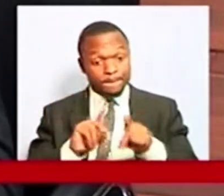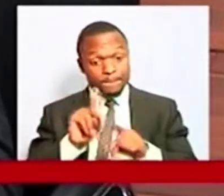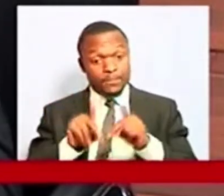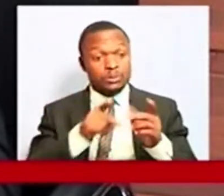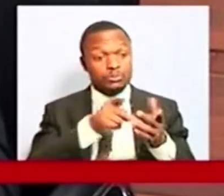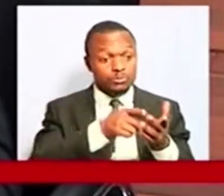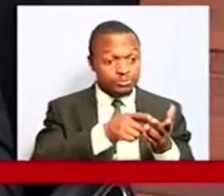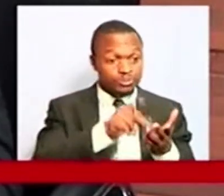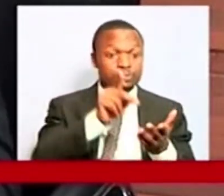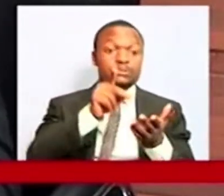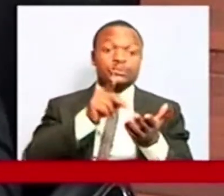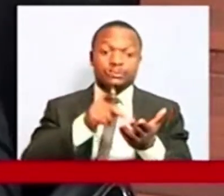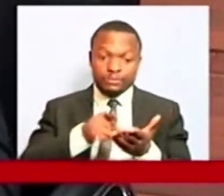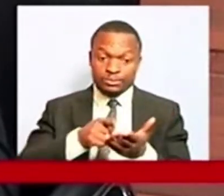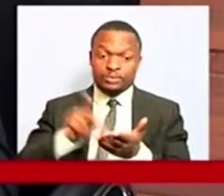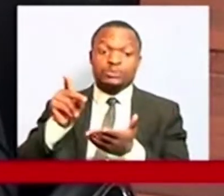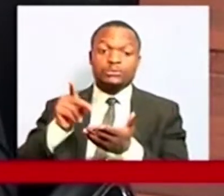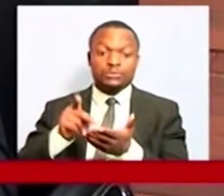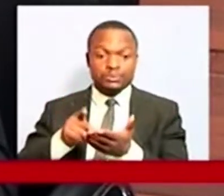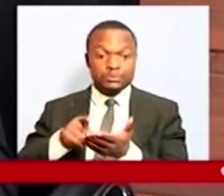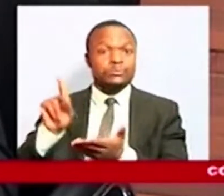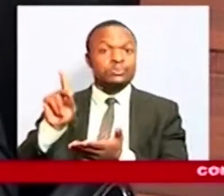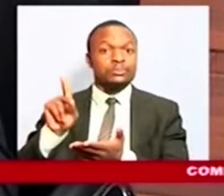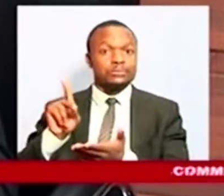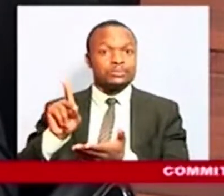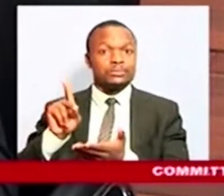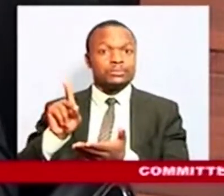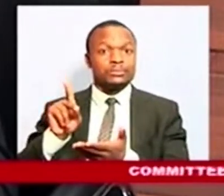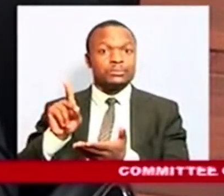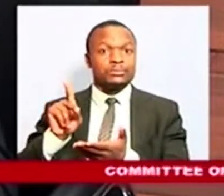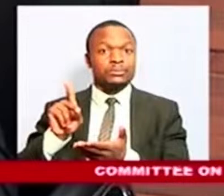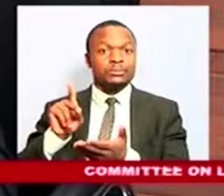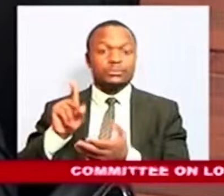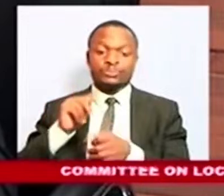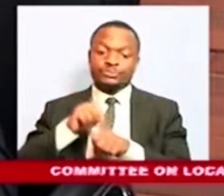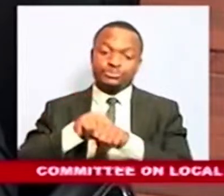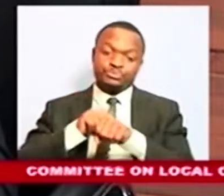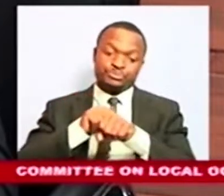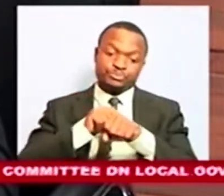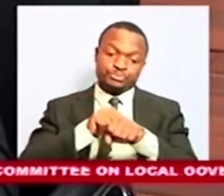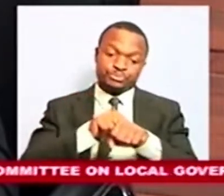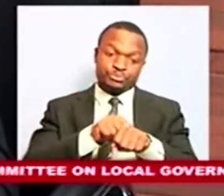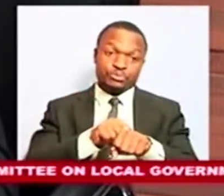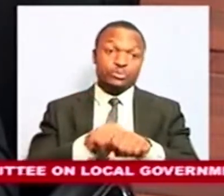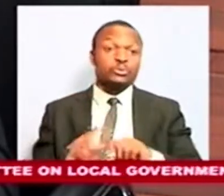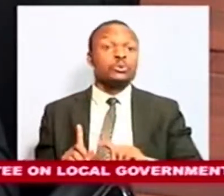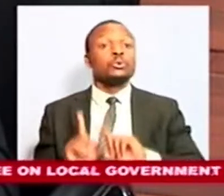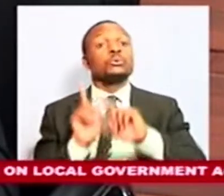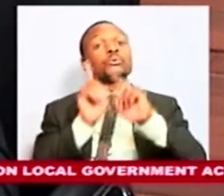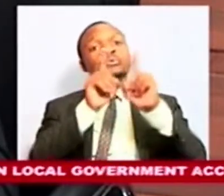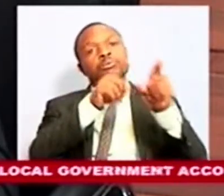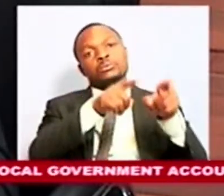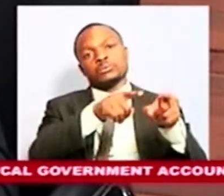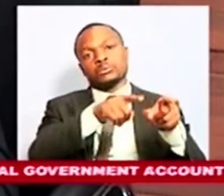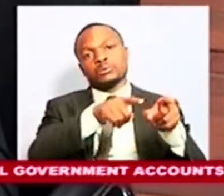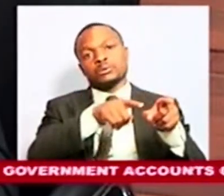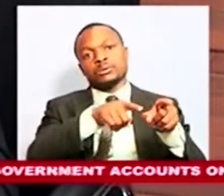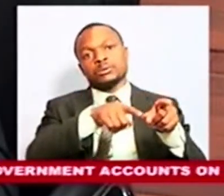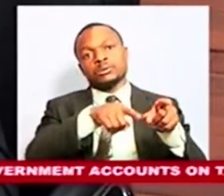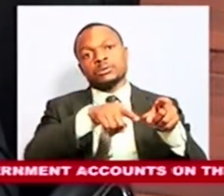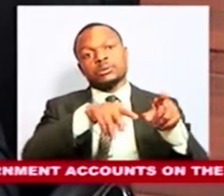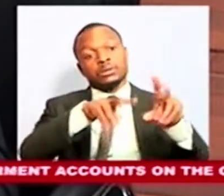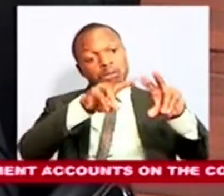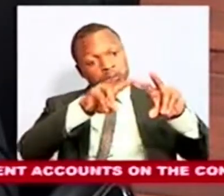paid as logistics just to go and verify the students who were